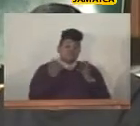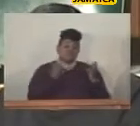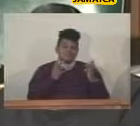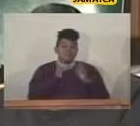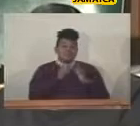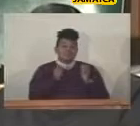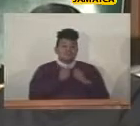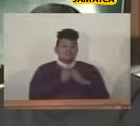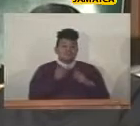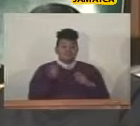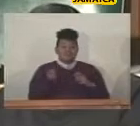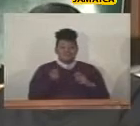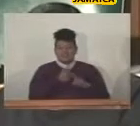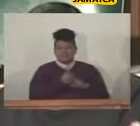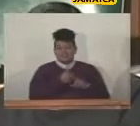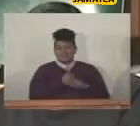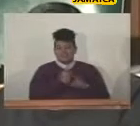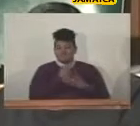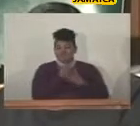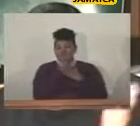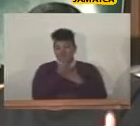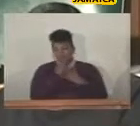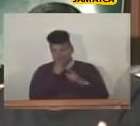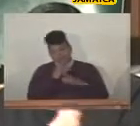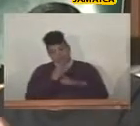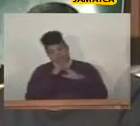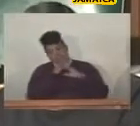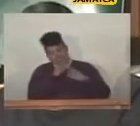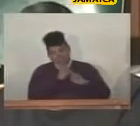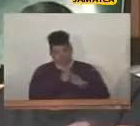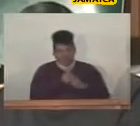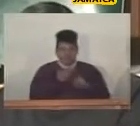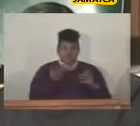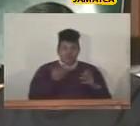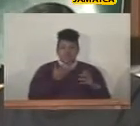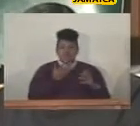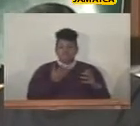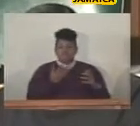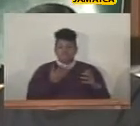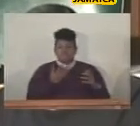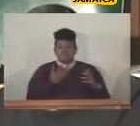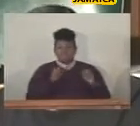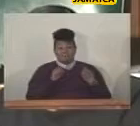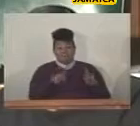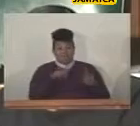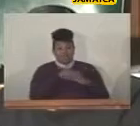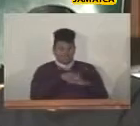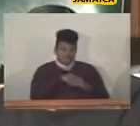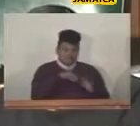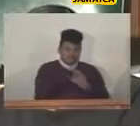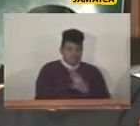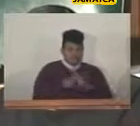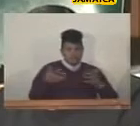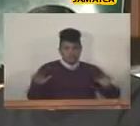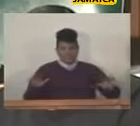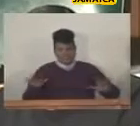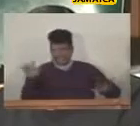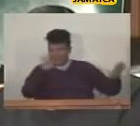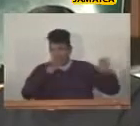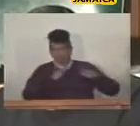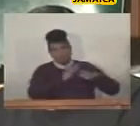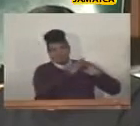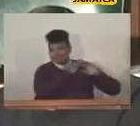that has been spoken to by the Minister and the Prime Minister and other stakeholders on several occasions deals with